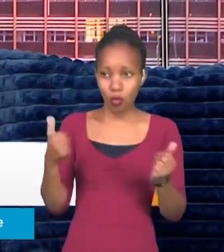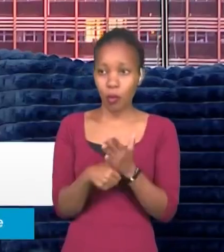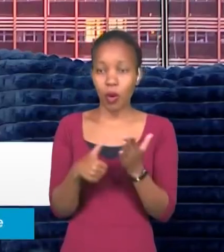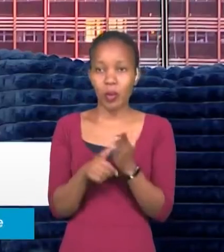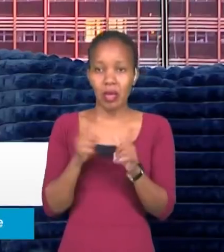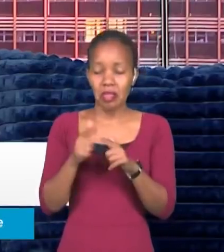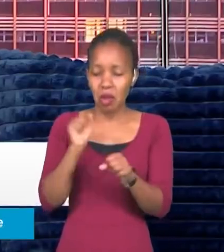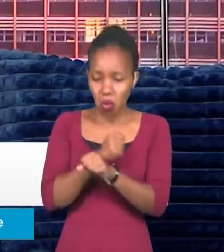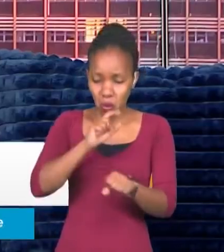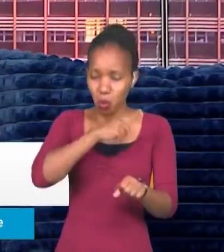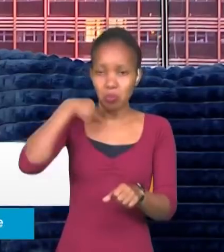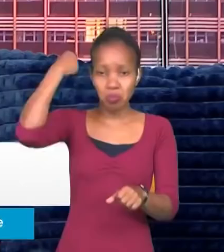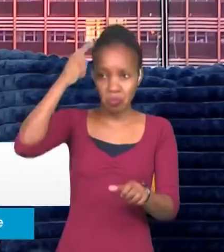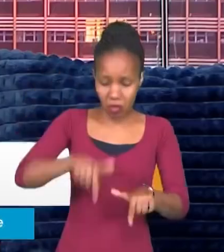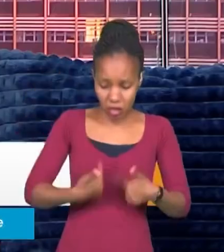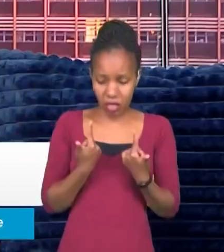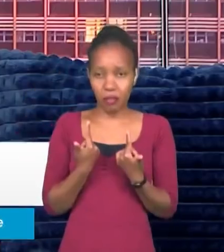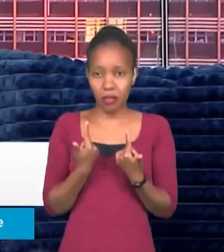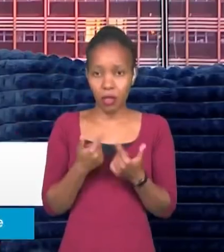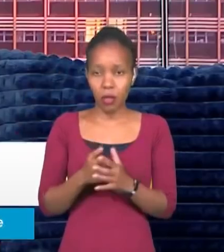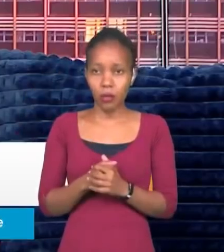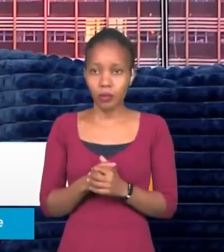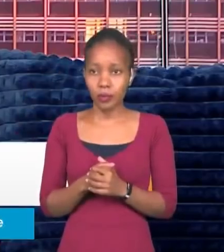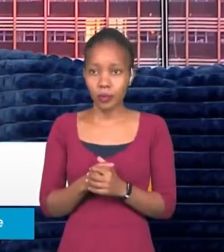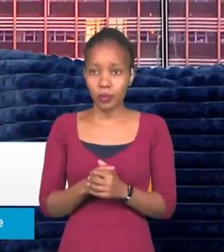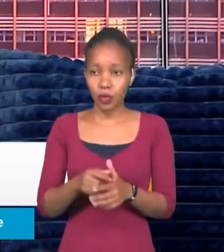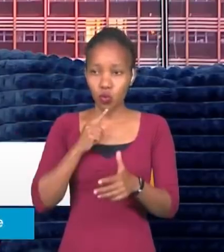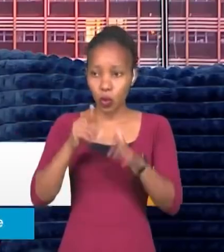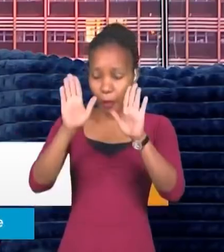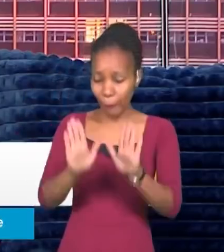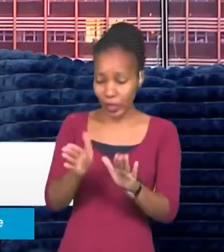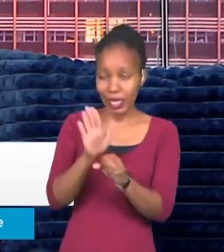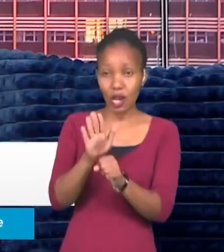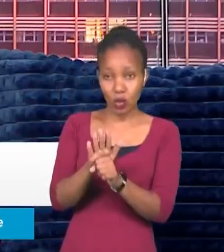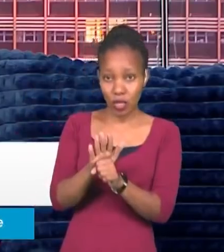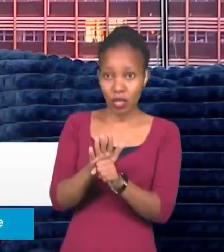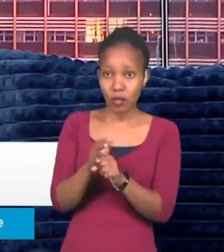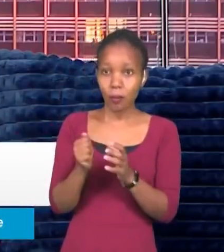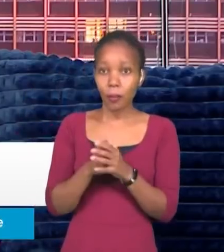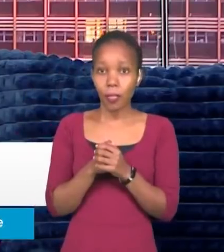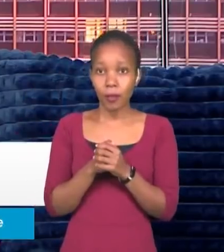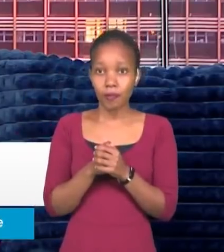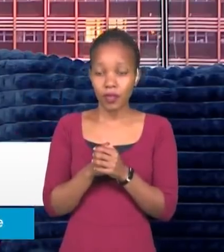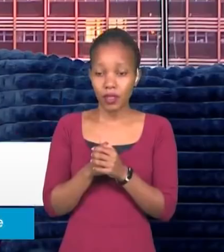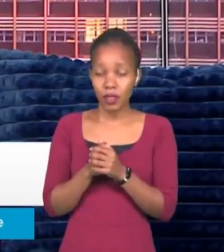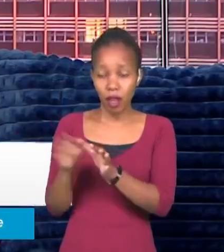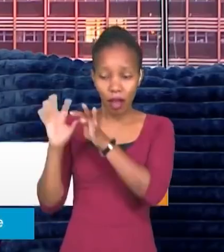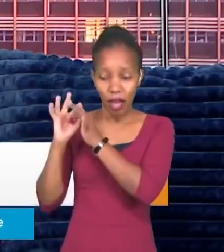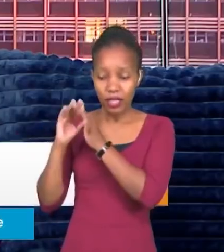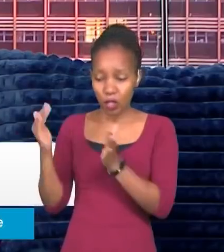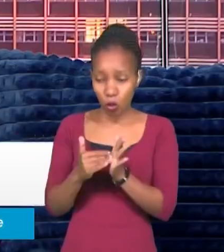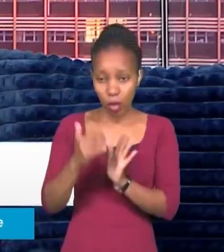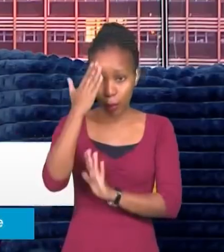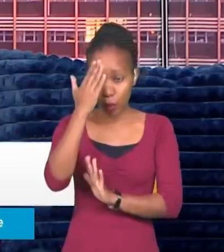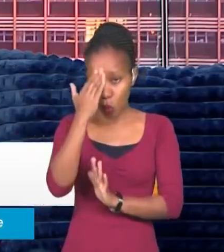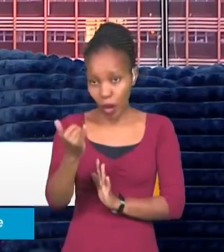commit suicide or just do the crazy things that people do. Yeah. So it's important for us to cultivate that culture because maybe we'd